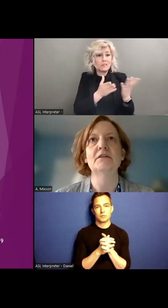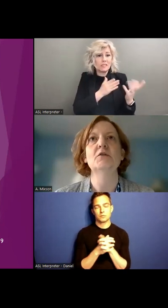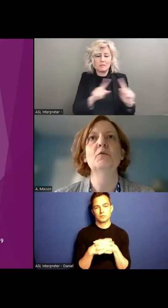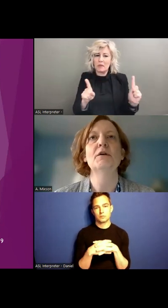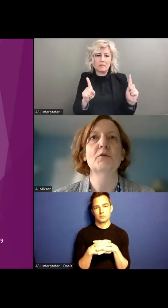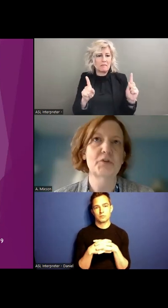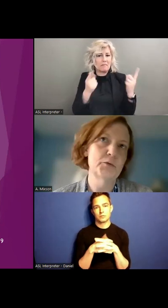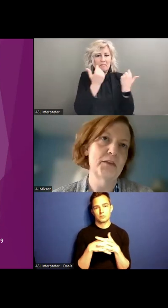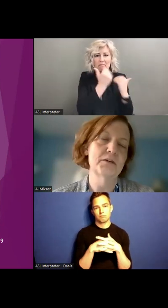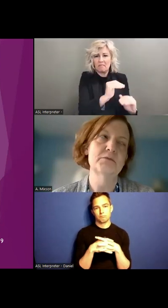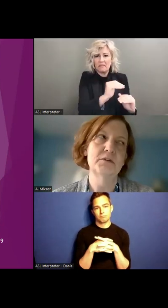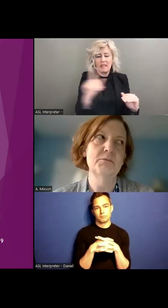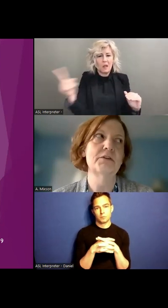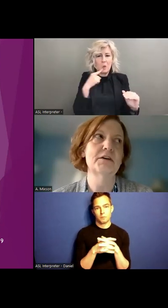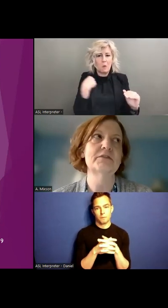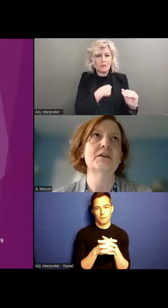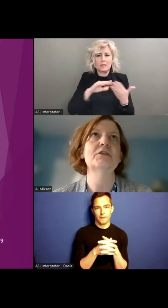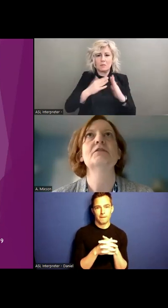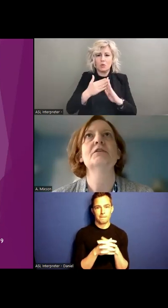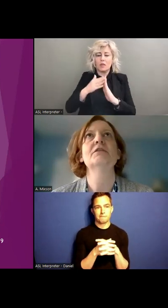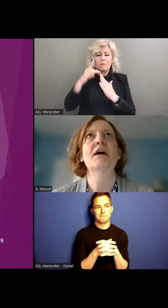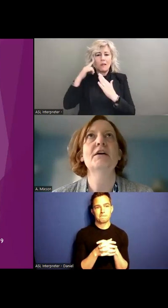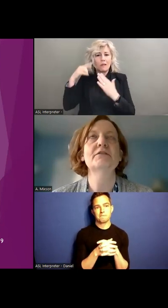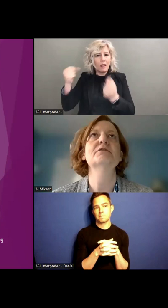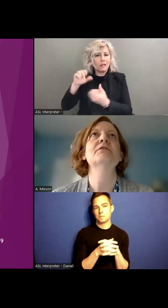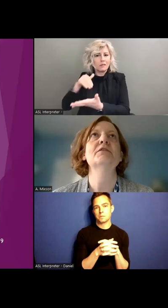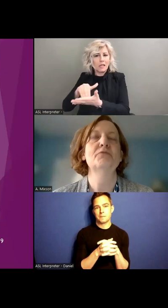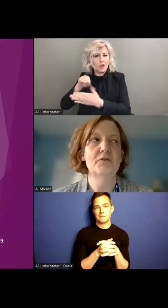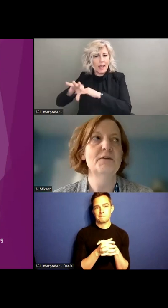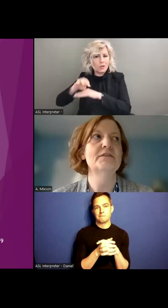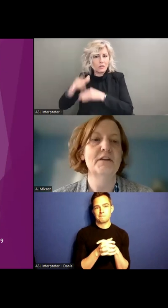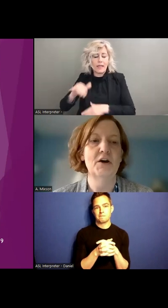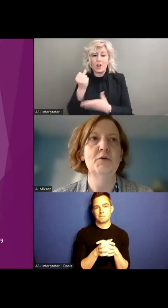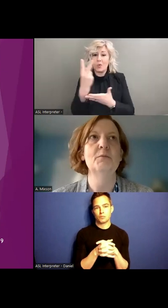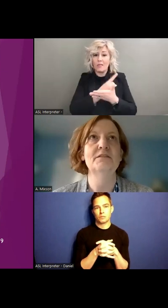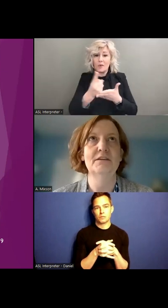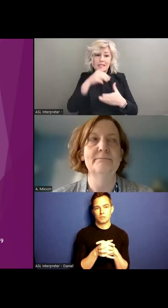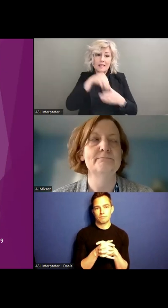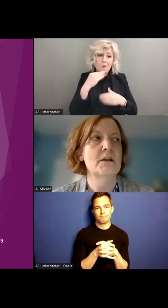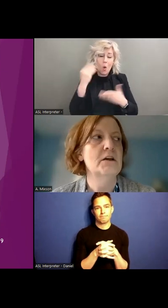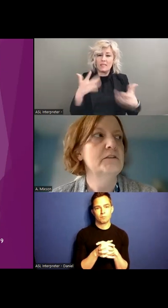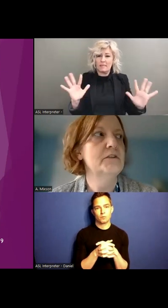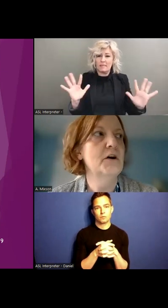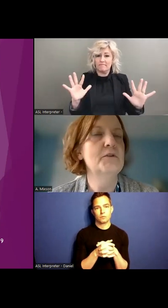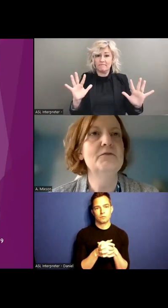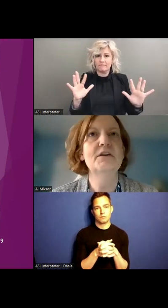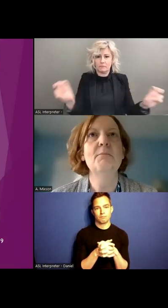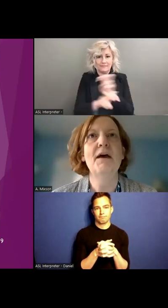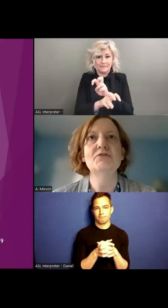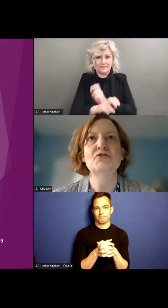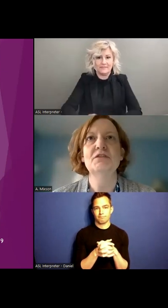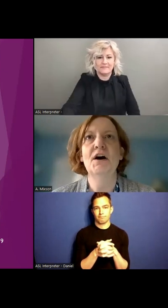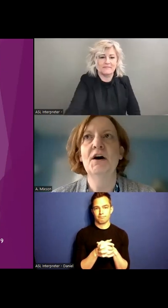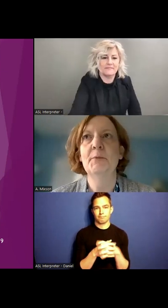but we were told by the community mental health center counselor that 12 weeks of in-home is it. So as you